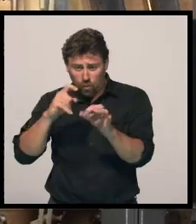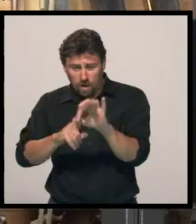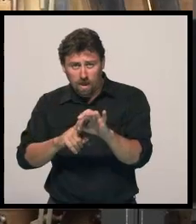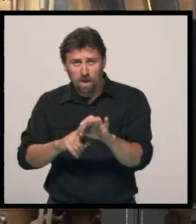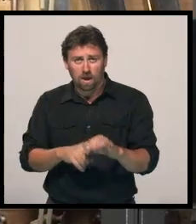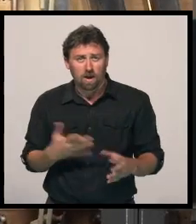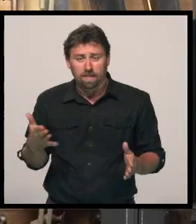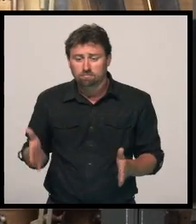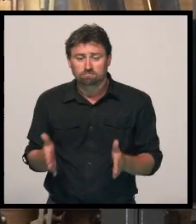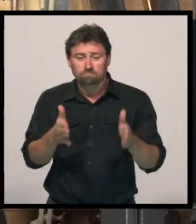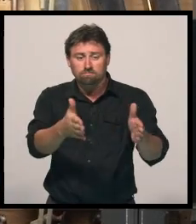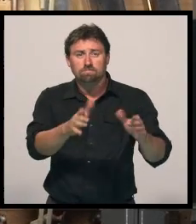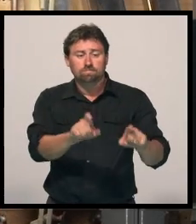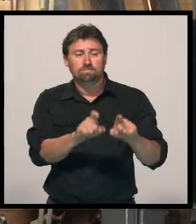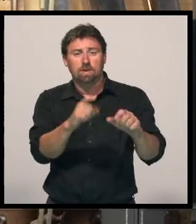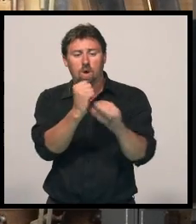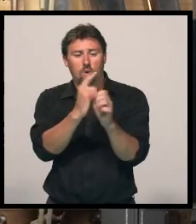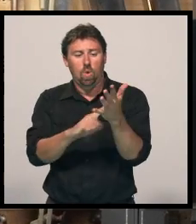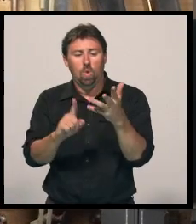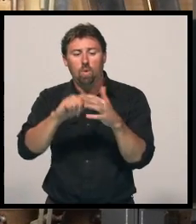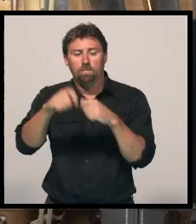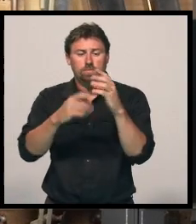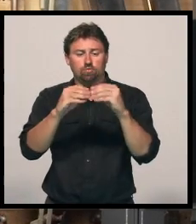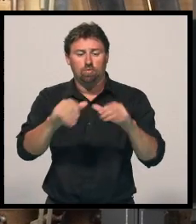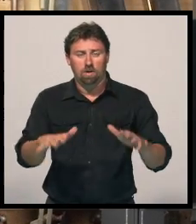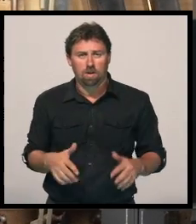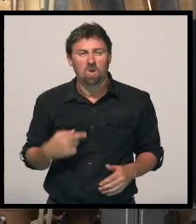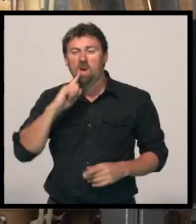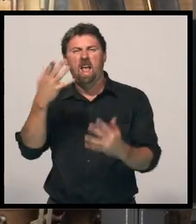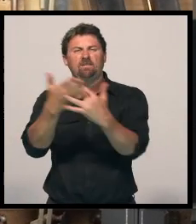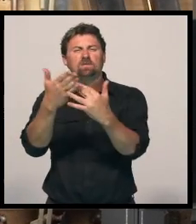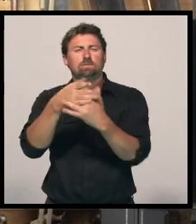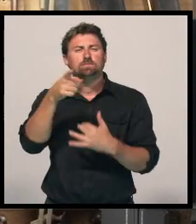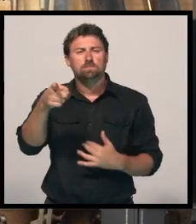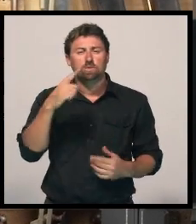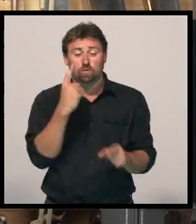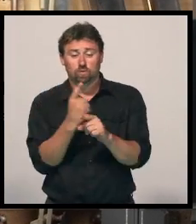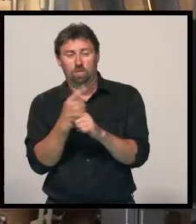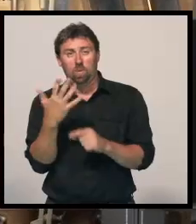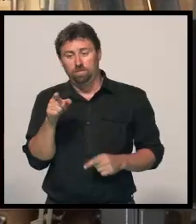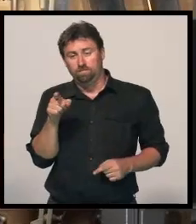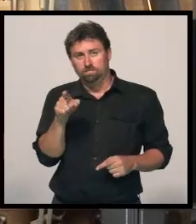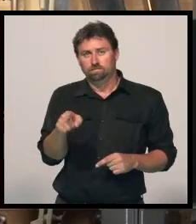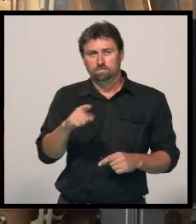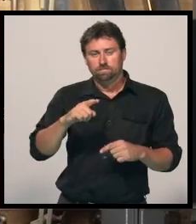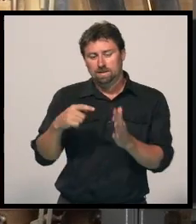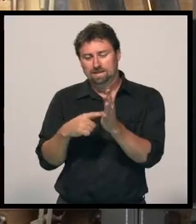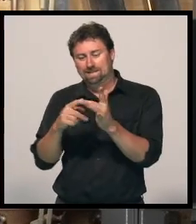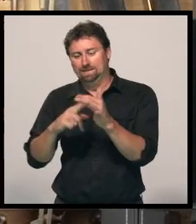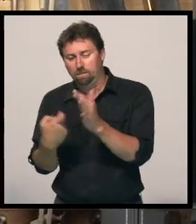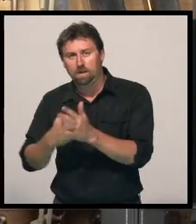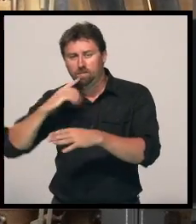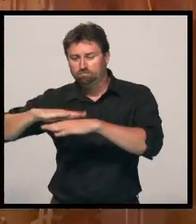And then we'll just put that and wait for the glue to dry. And I'll catch you after the break and we'll start working on the panel top for the timber